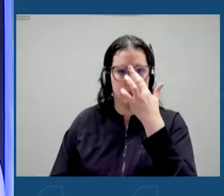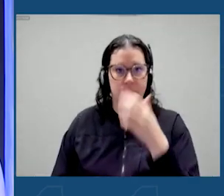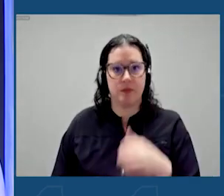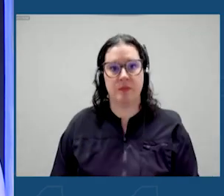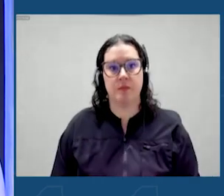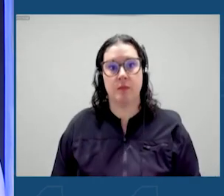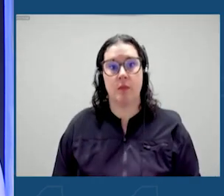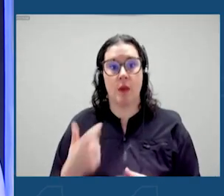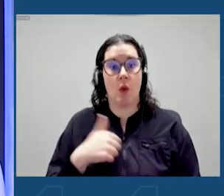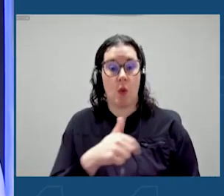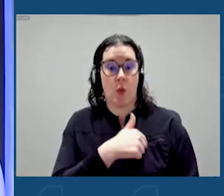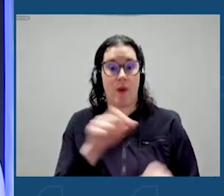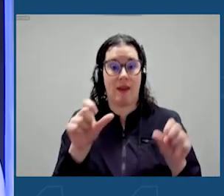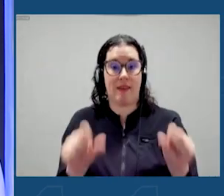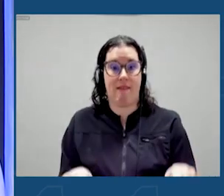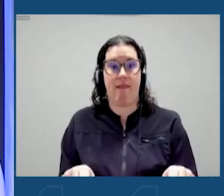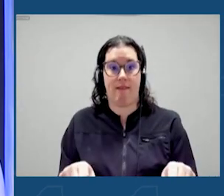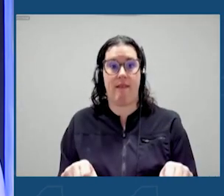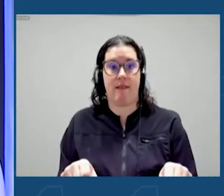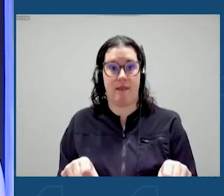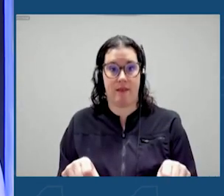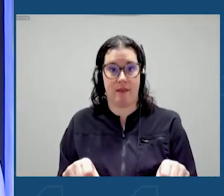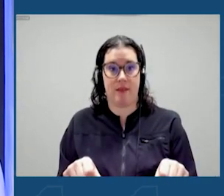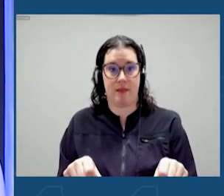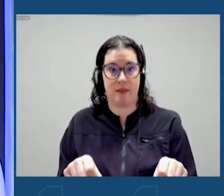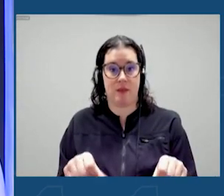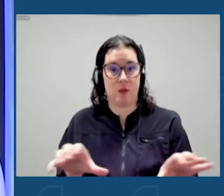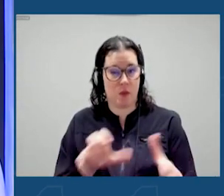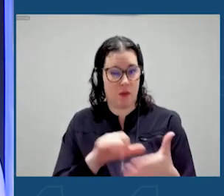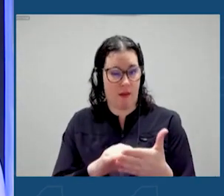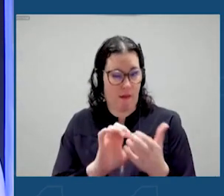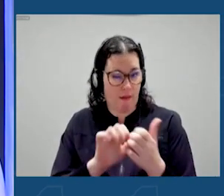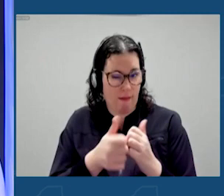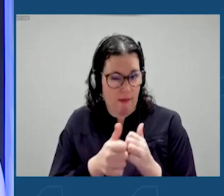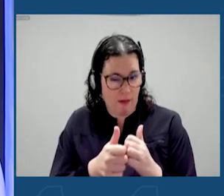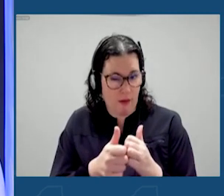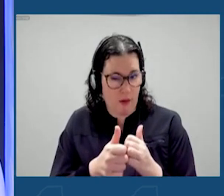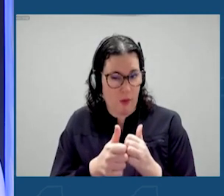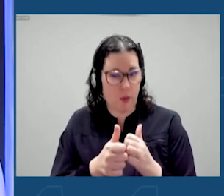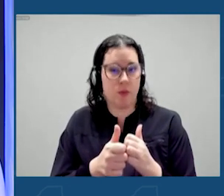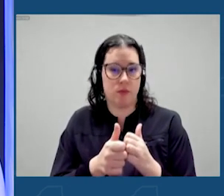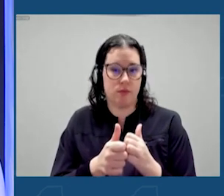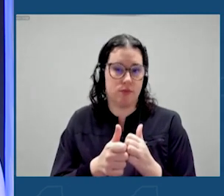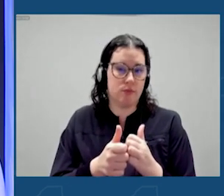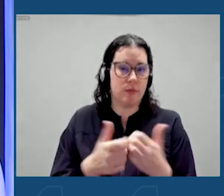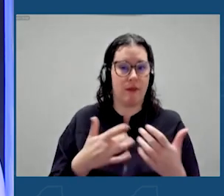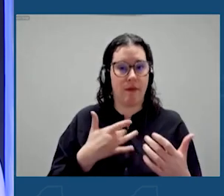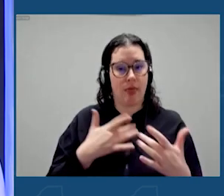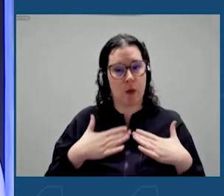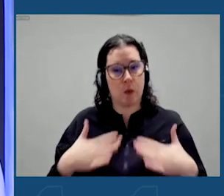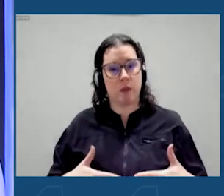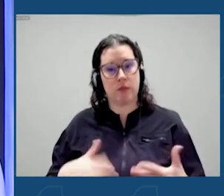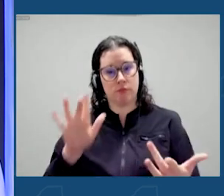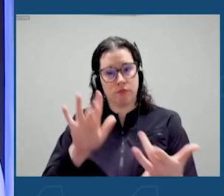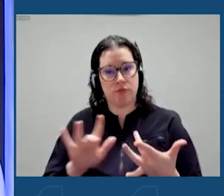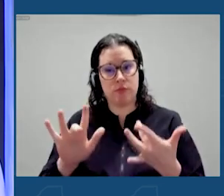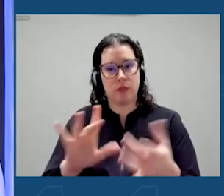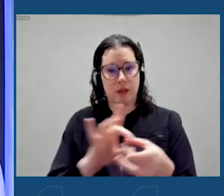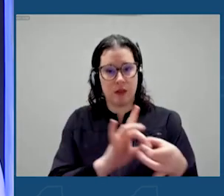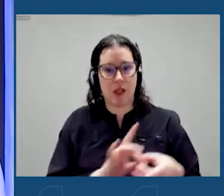And we can do it by having the humanity that's attached to it. And then we have to be